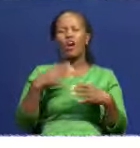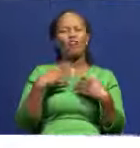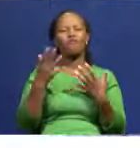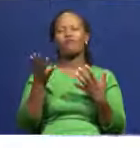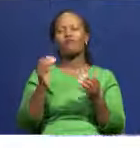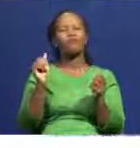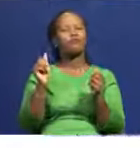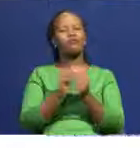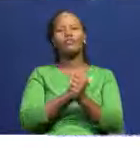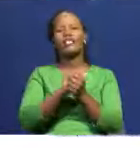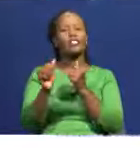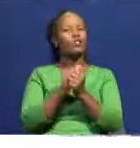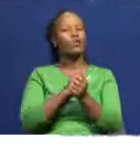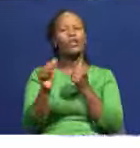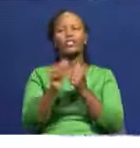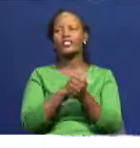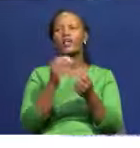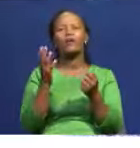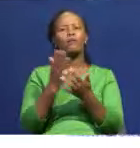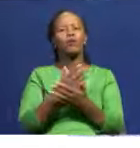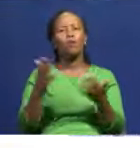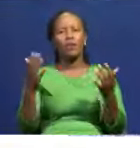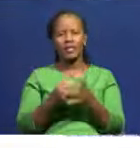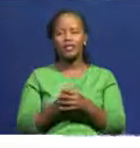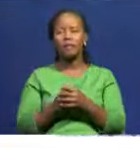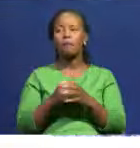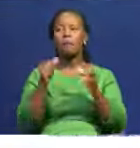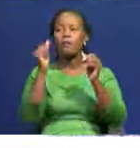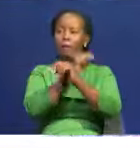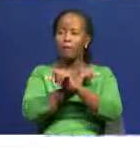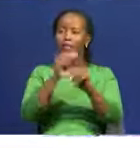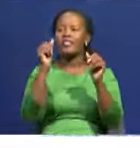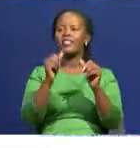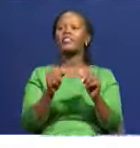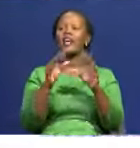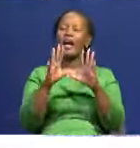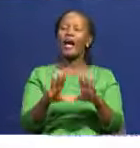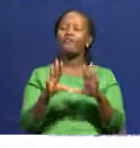biashara. I understand the president have acknowledged the fact that